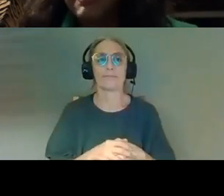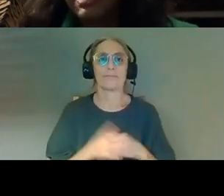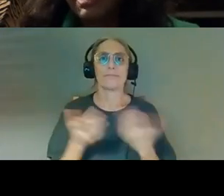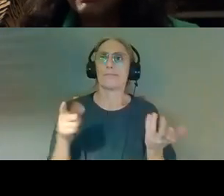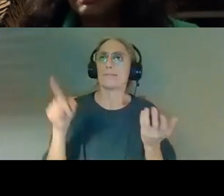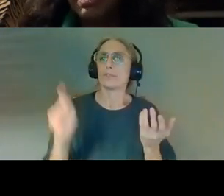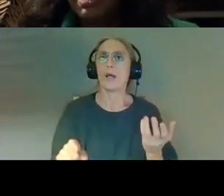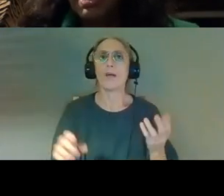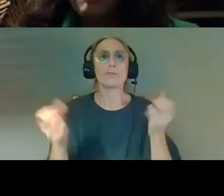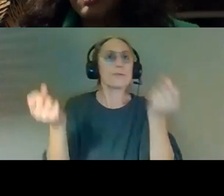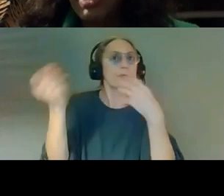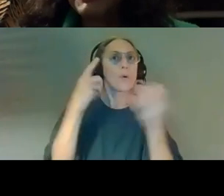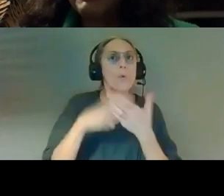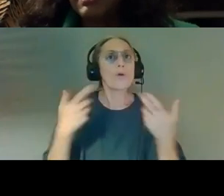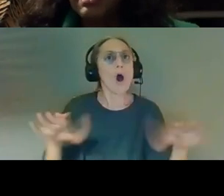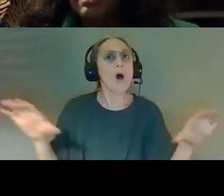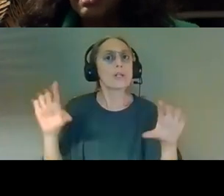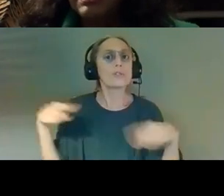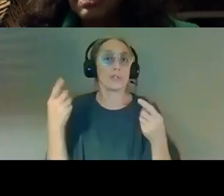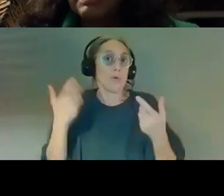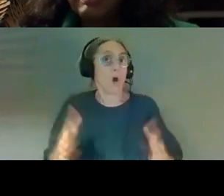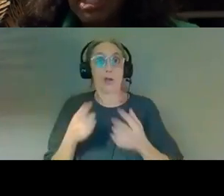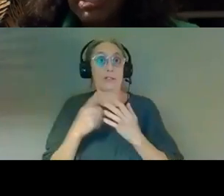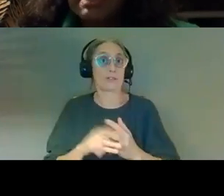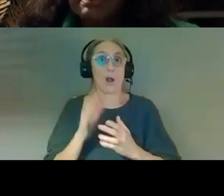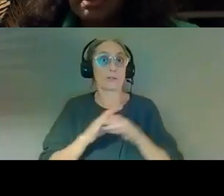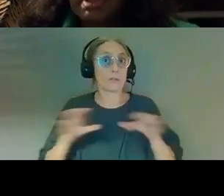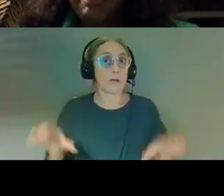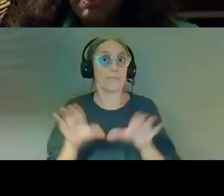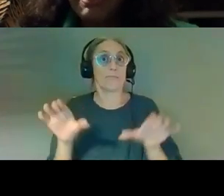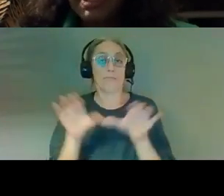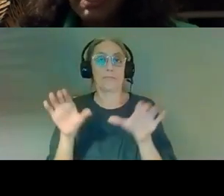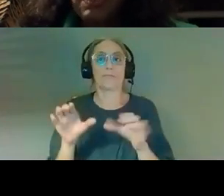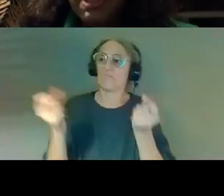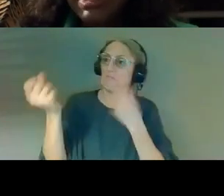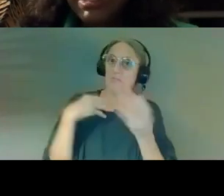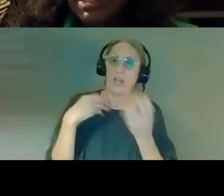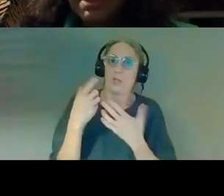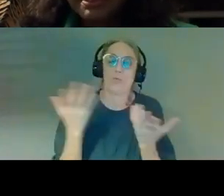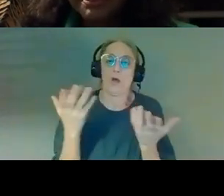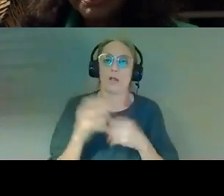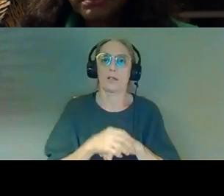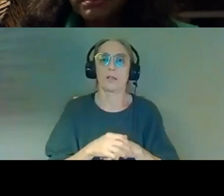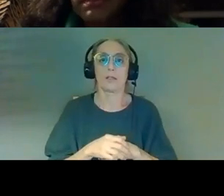some of it now, and perhaps additional meetings are probably warranted.